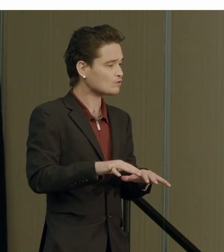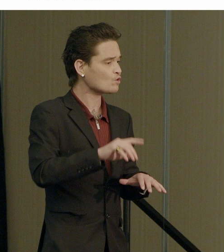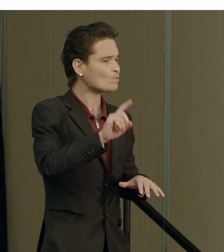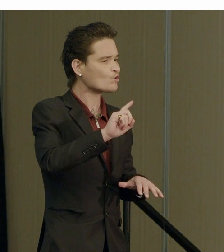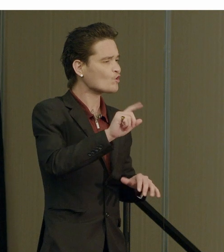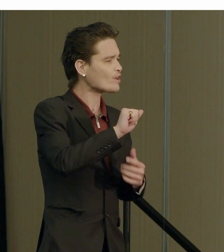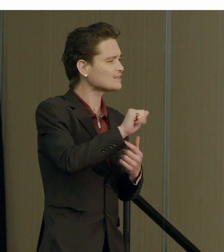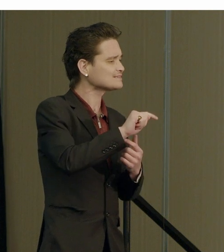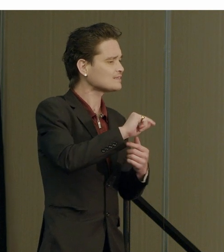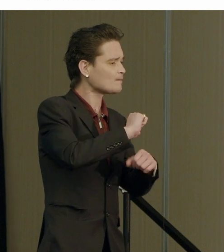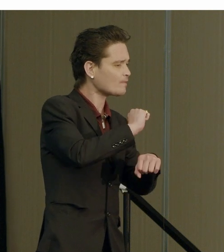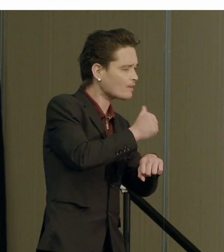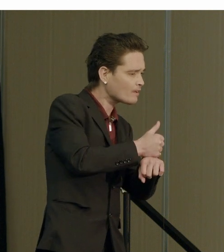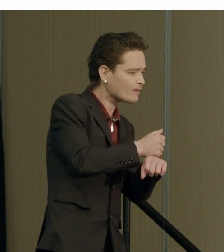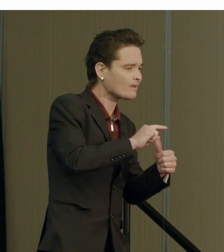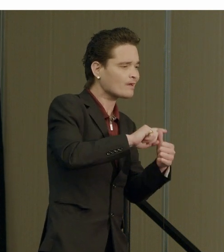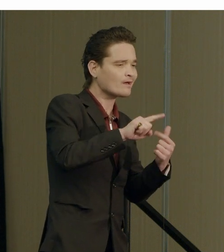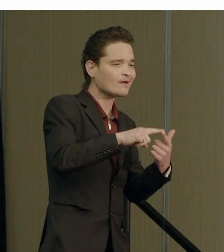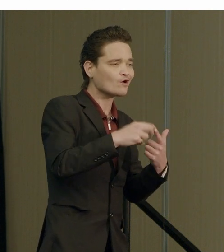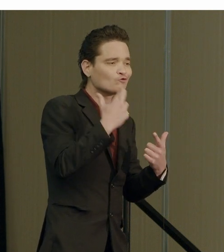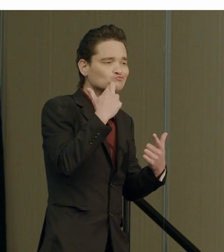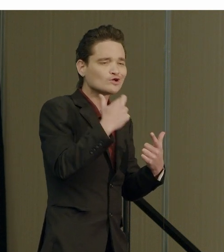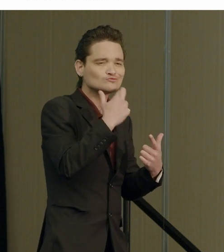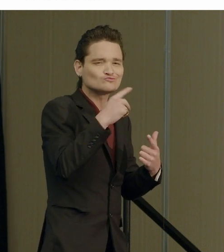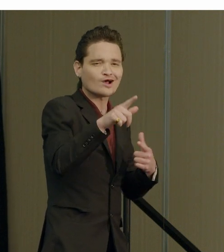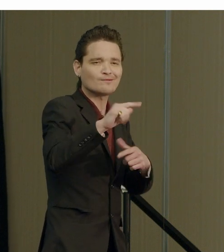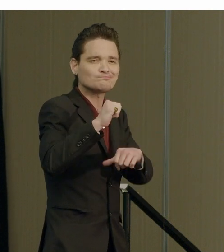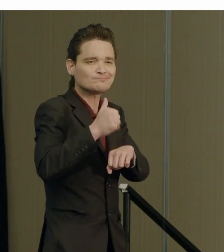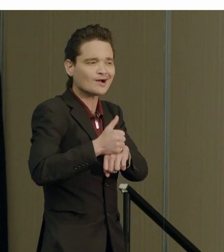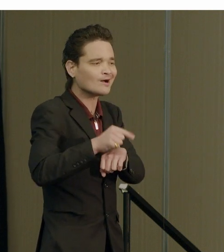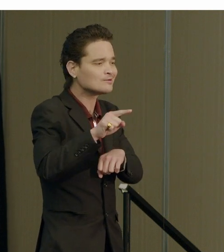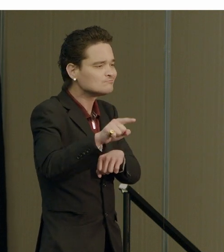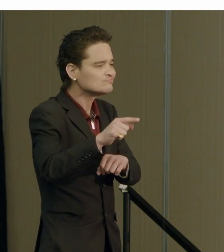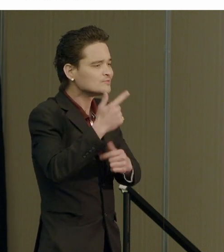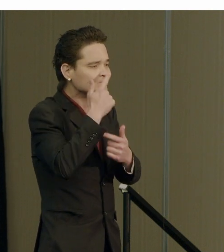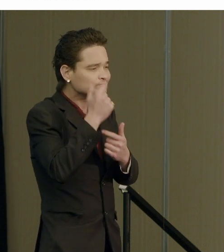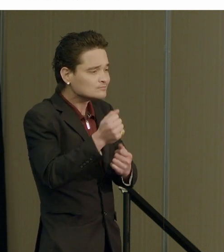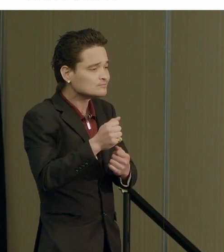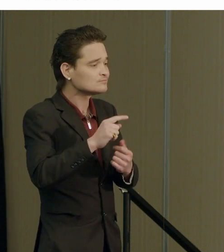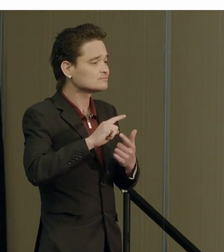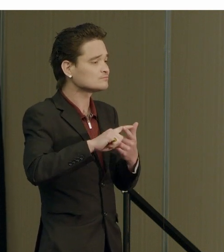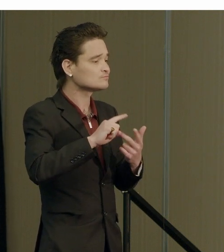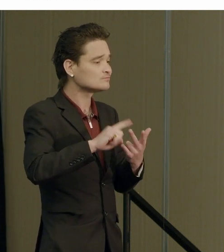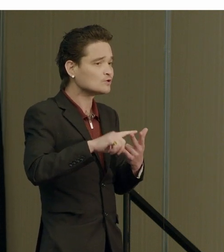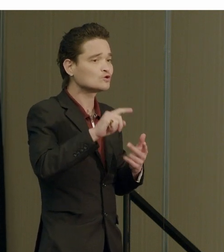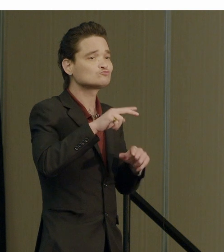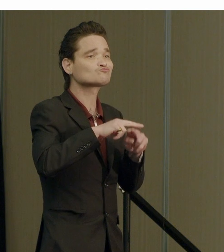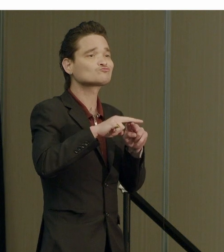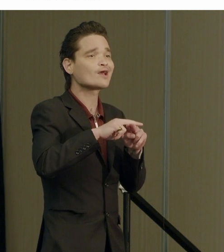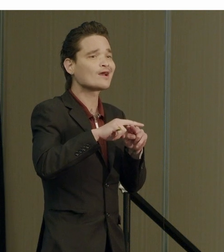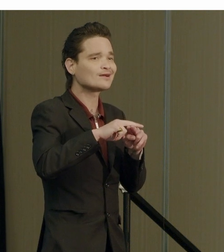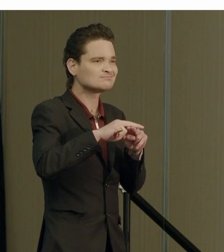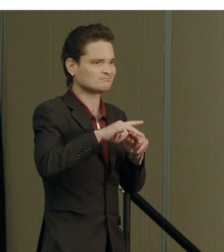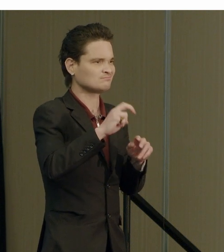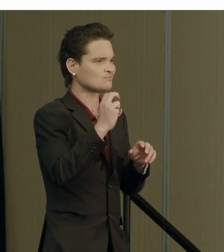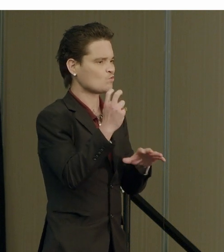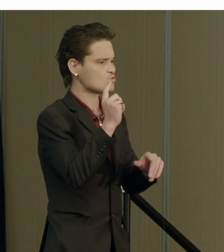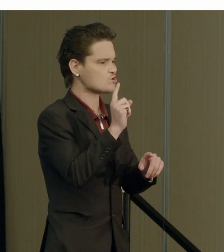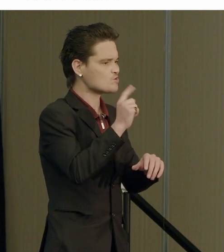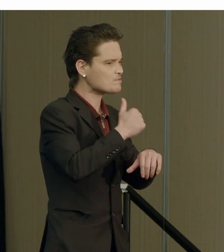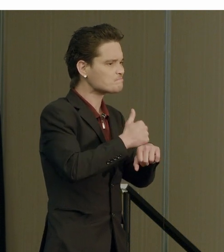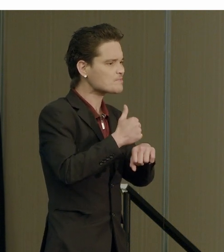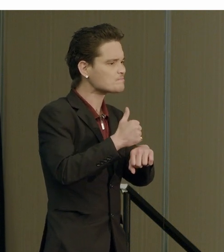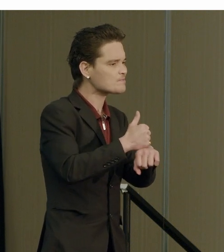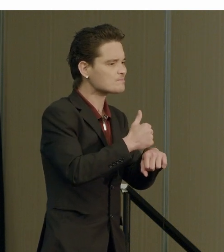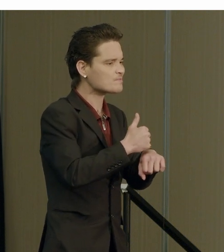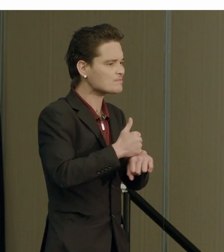conference, as well as transit stations. As you're navigating, we'll also give you more detailed instructions on how far away a place is so that you can